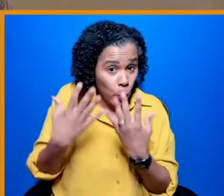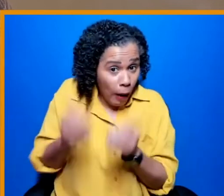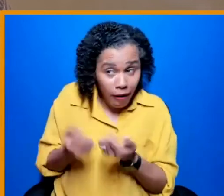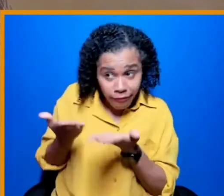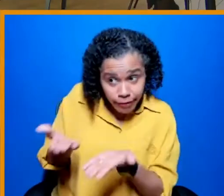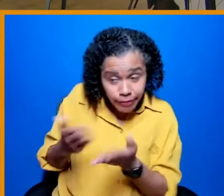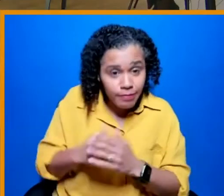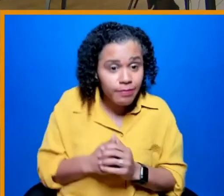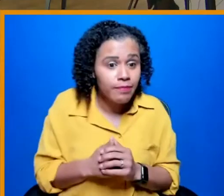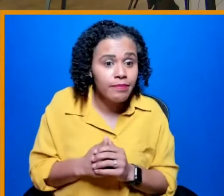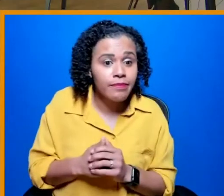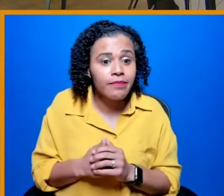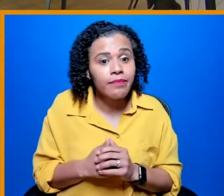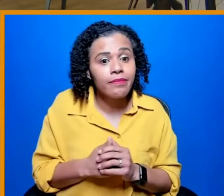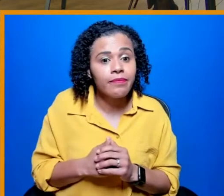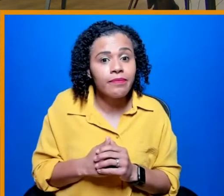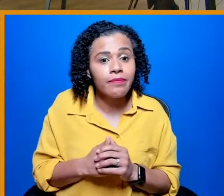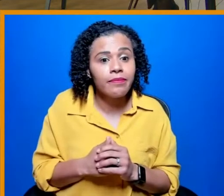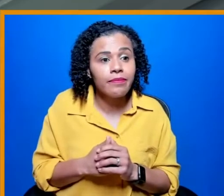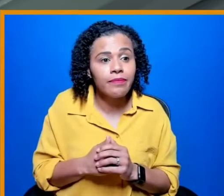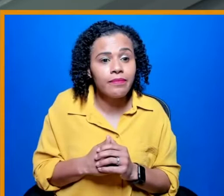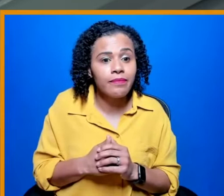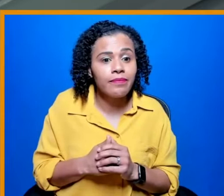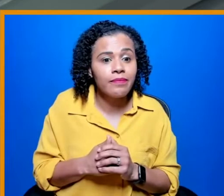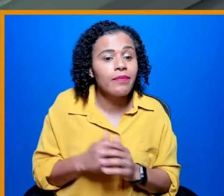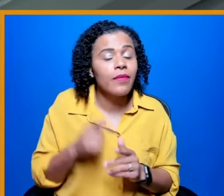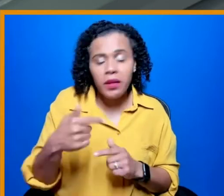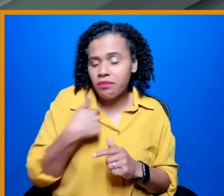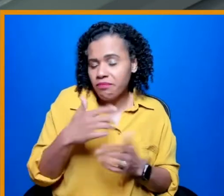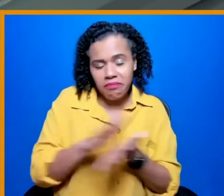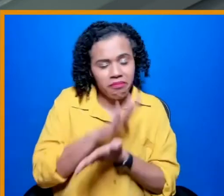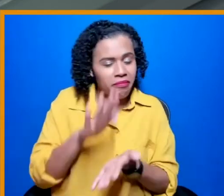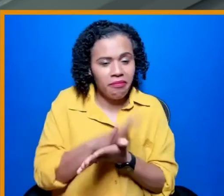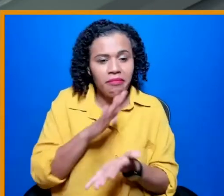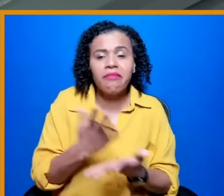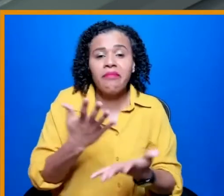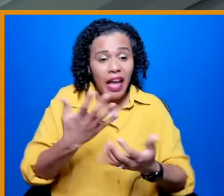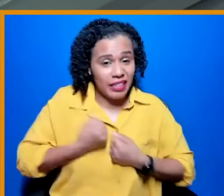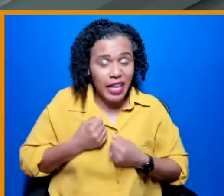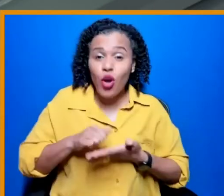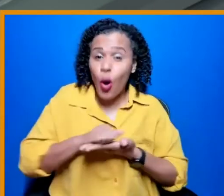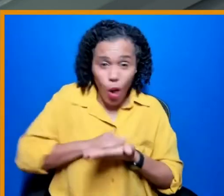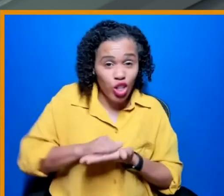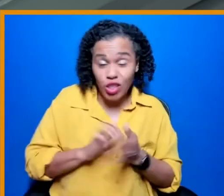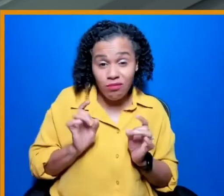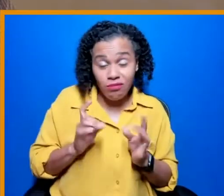question on the policy papers on the website. No, I'm happy just to accept the apology for.